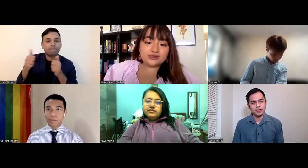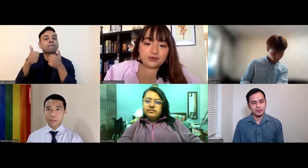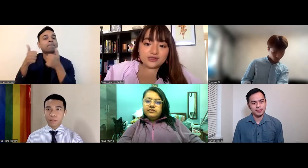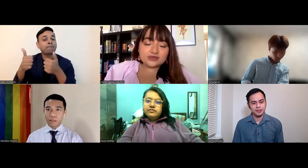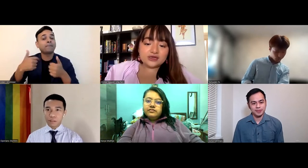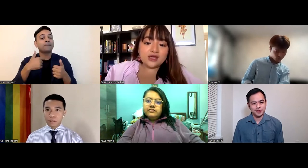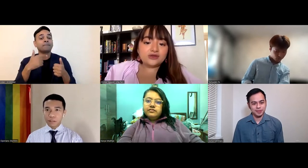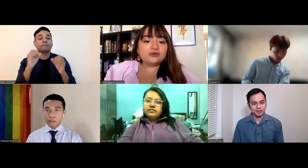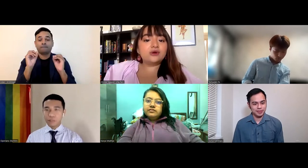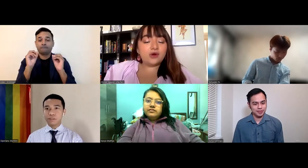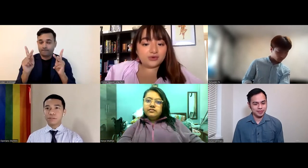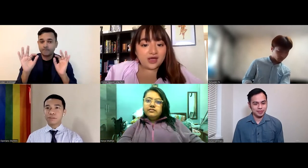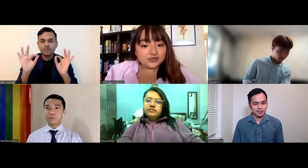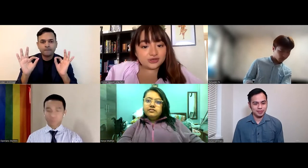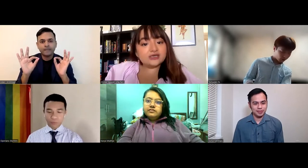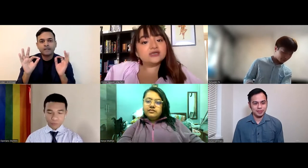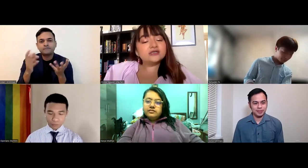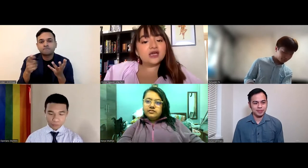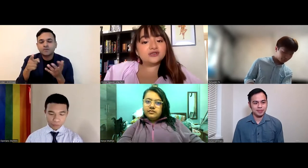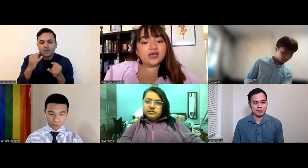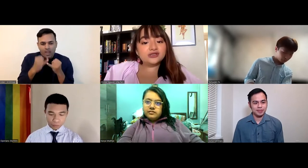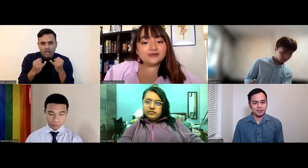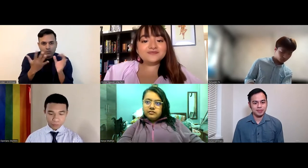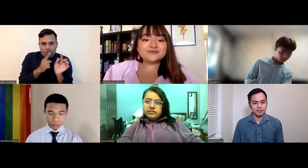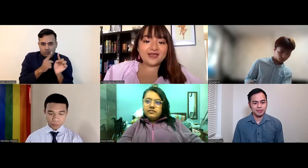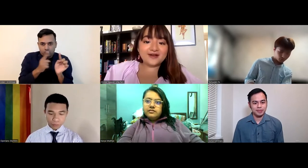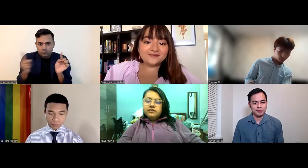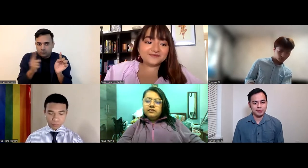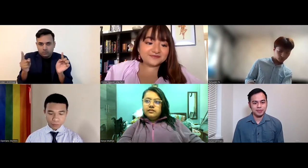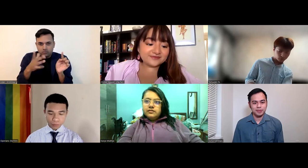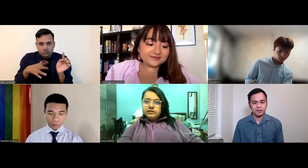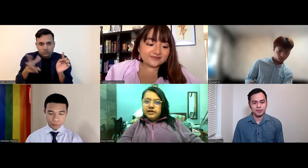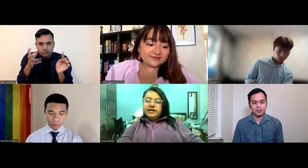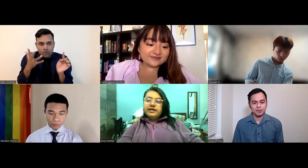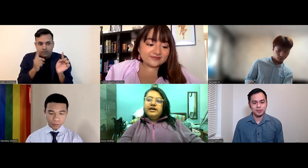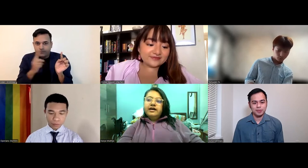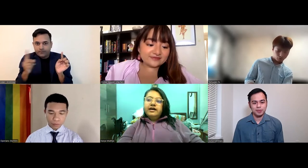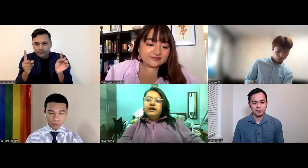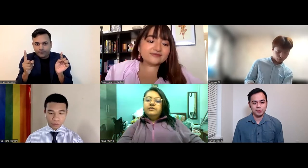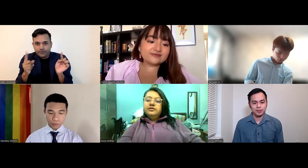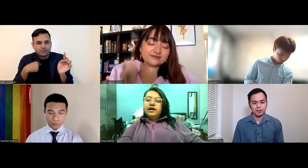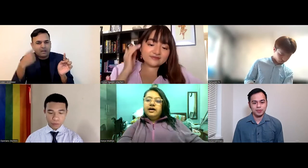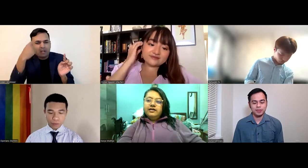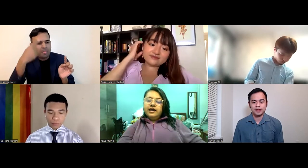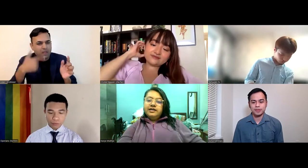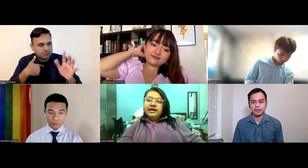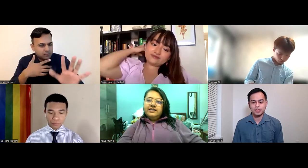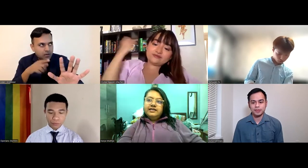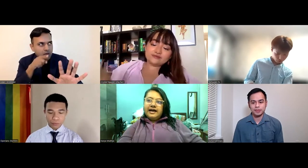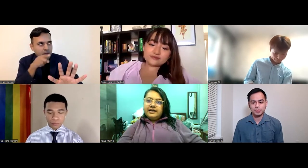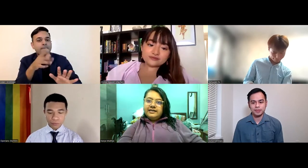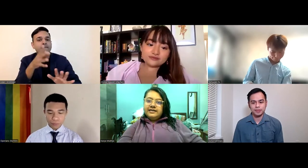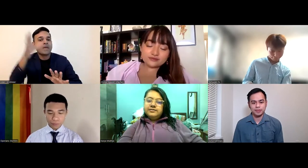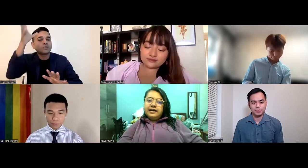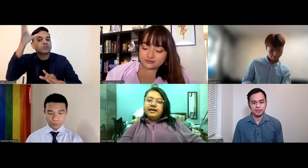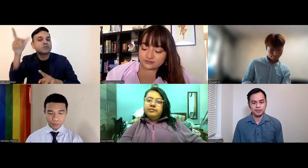were determined to get you a proper entry to education. Yeah. Right. So, I mean, I think